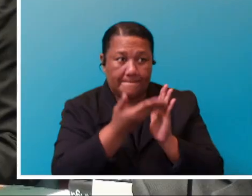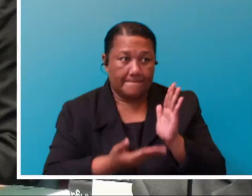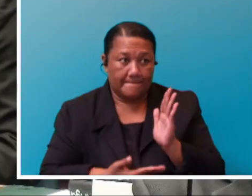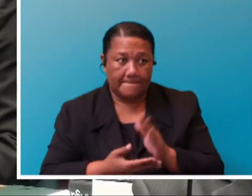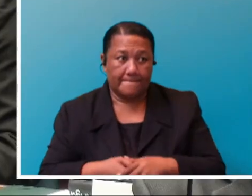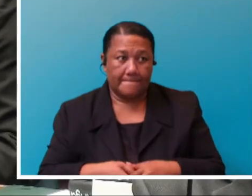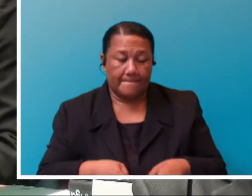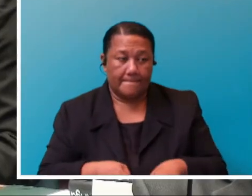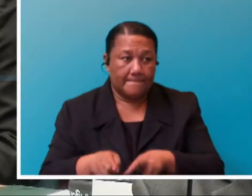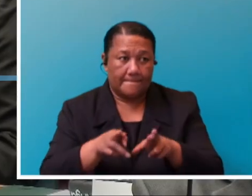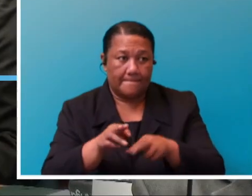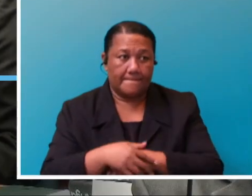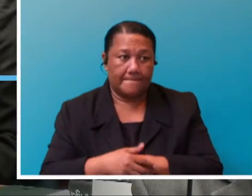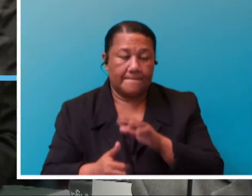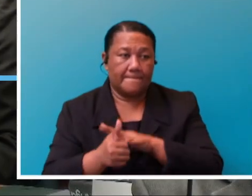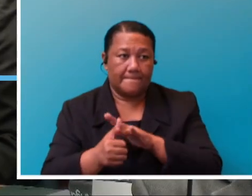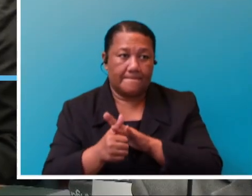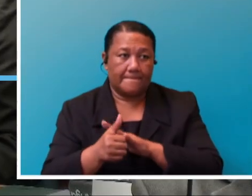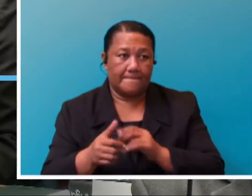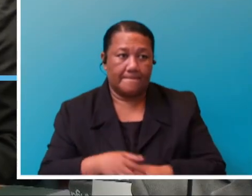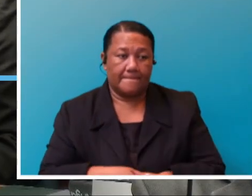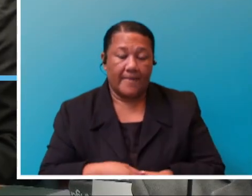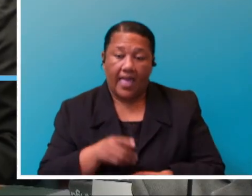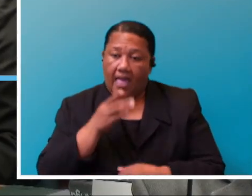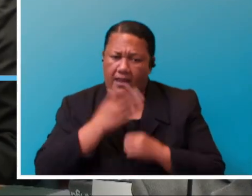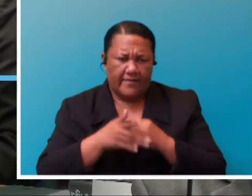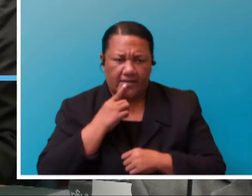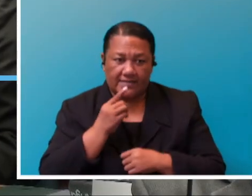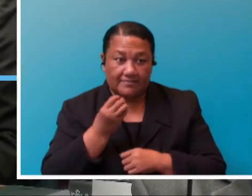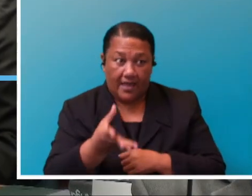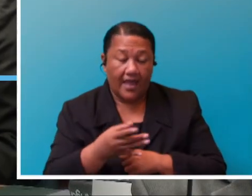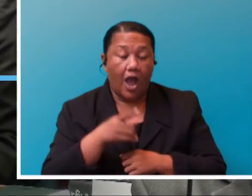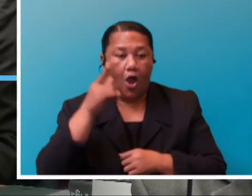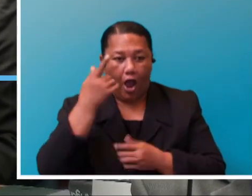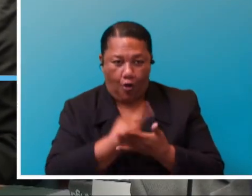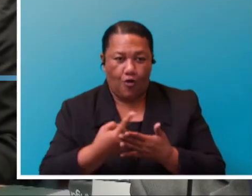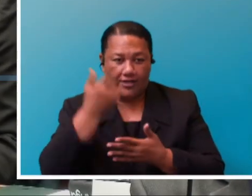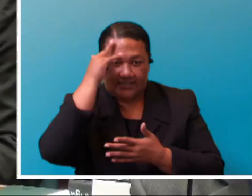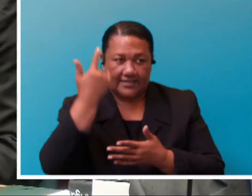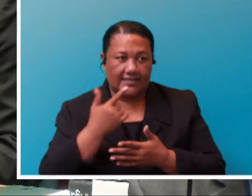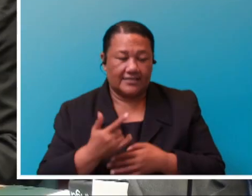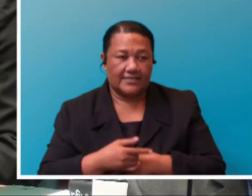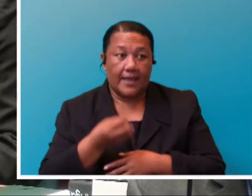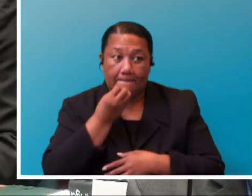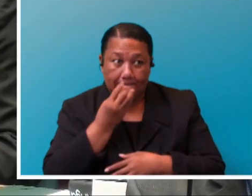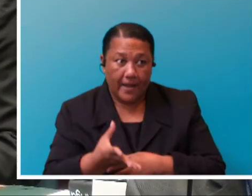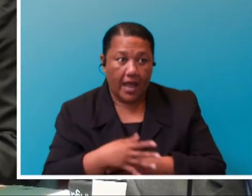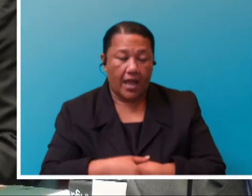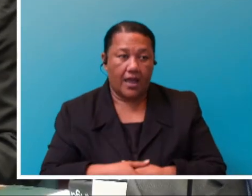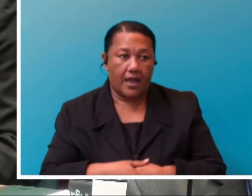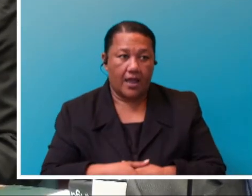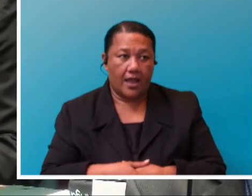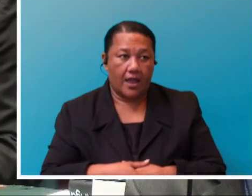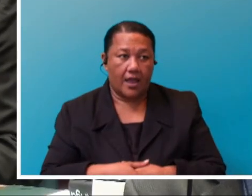roads, cane access roads. I didn't say that. I only suggested and mentioned that all these cane access